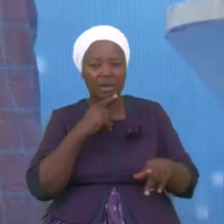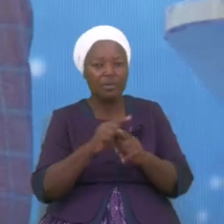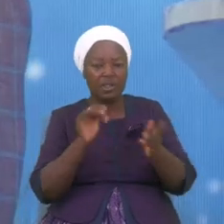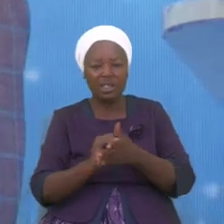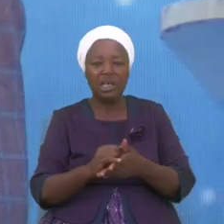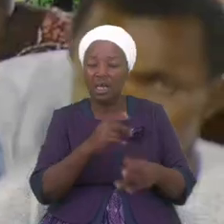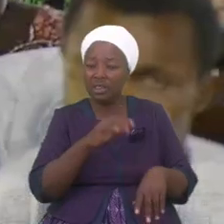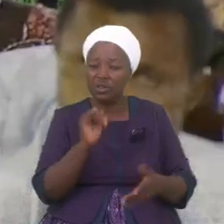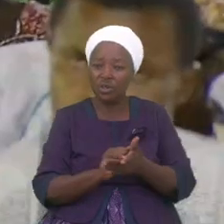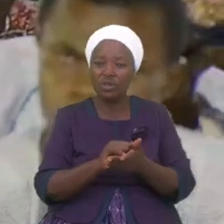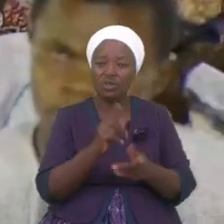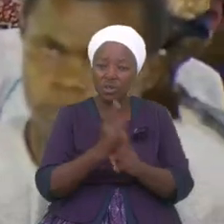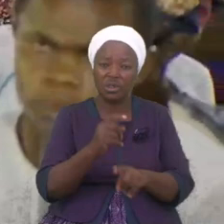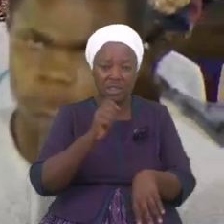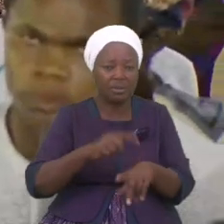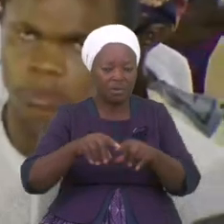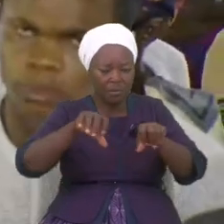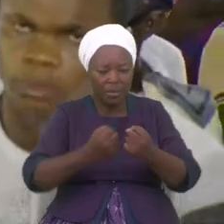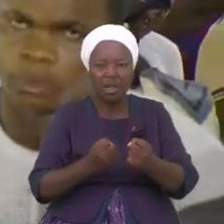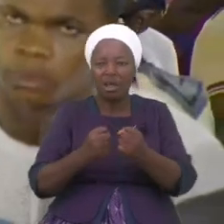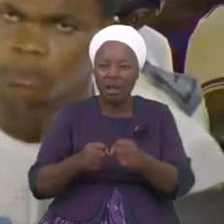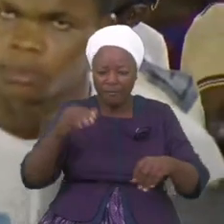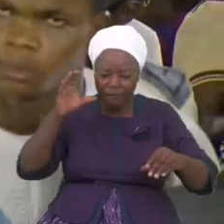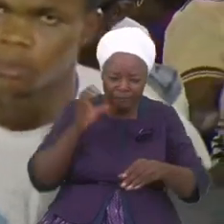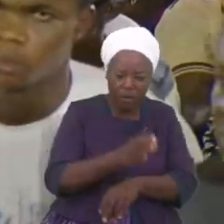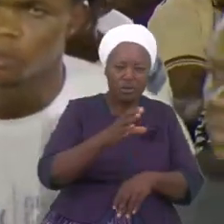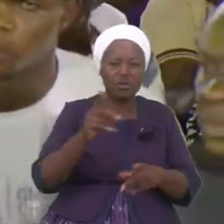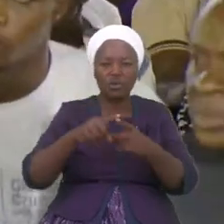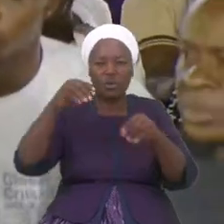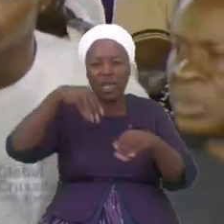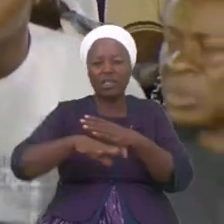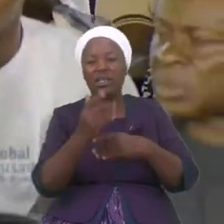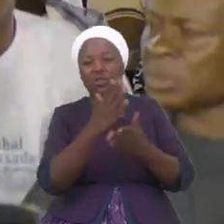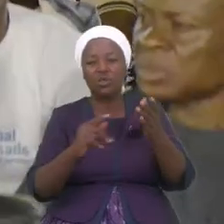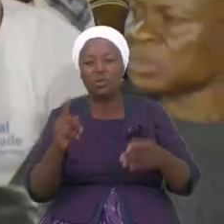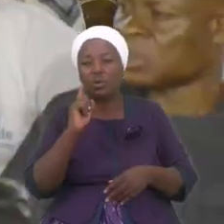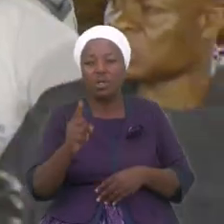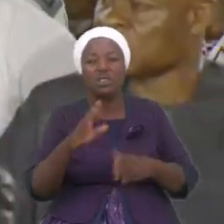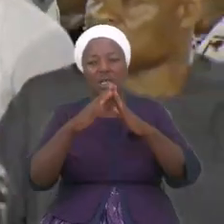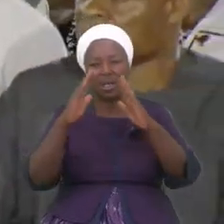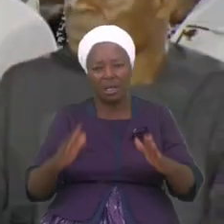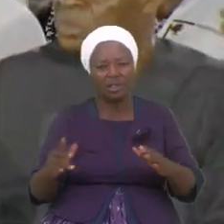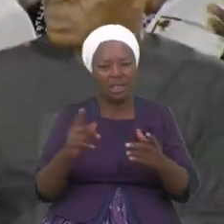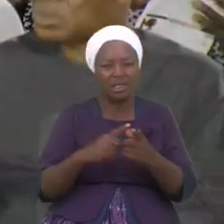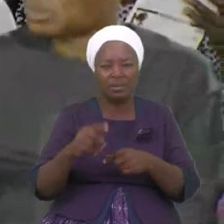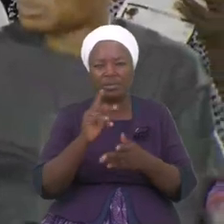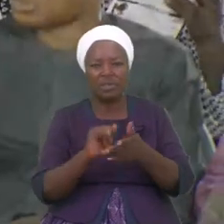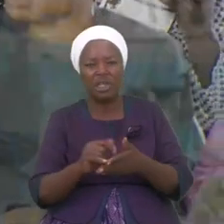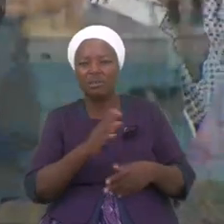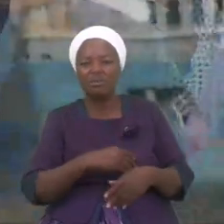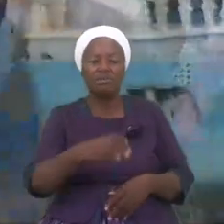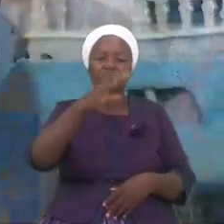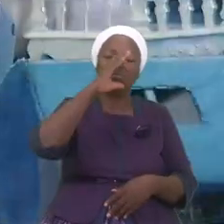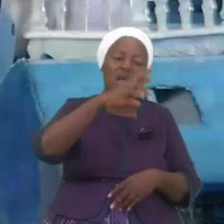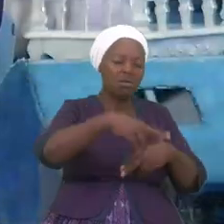breaking into houses. That's the only kind of friend they have. The only kind of friends they have are the people who get drunk and be rolling